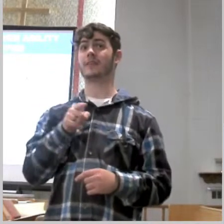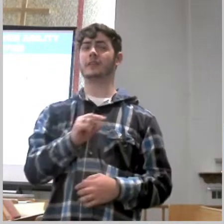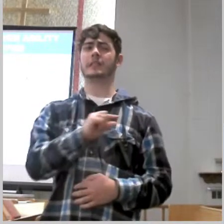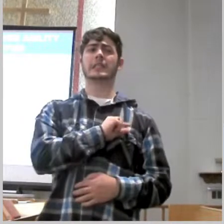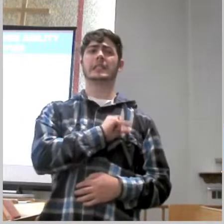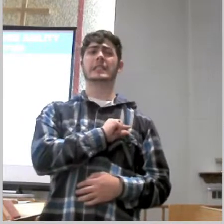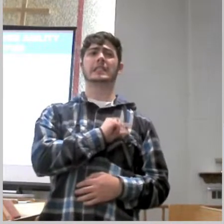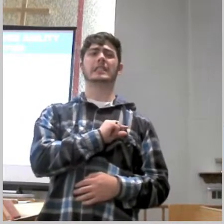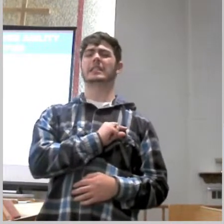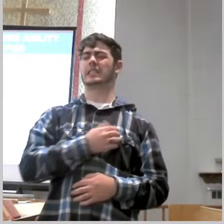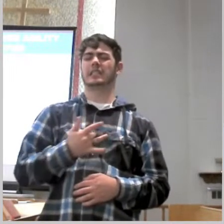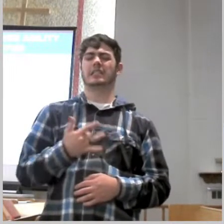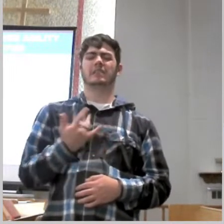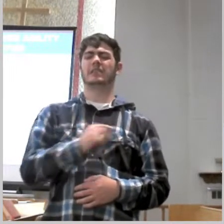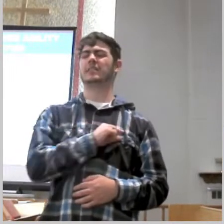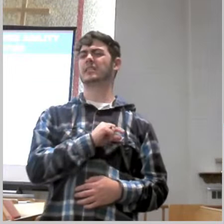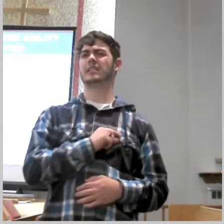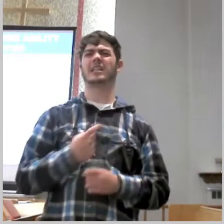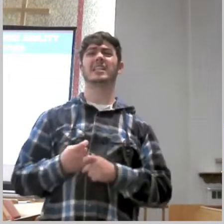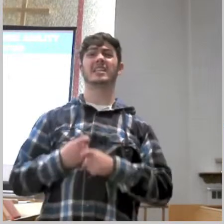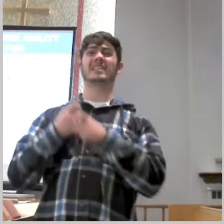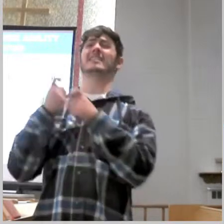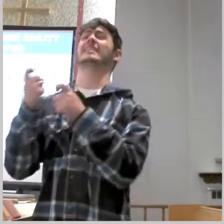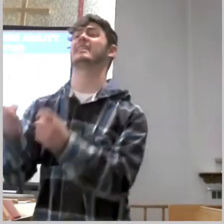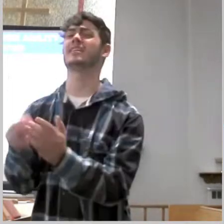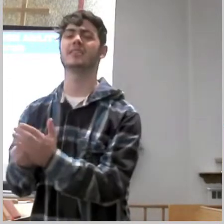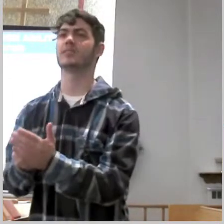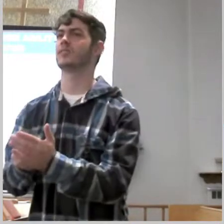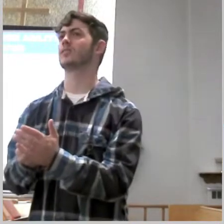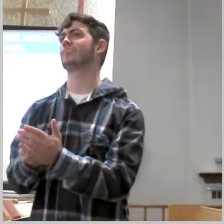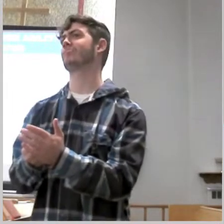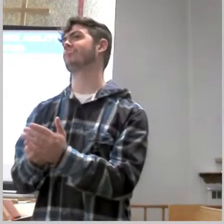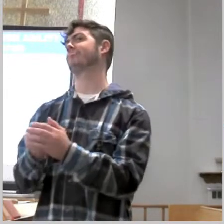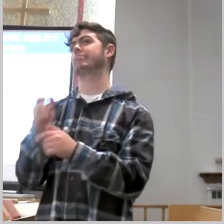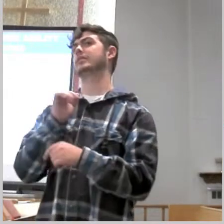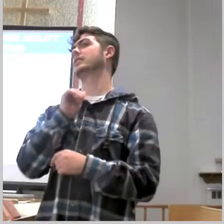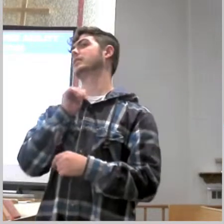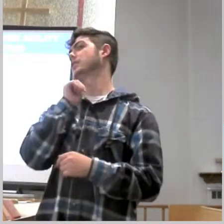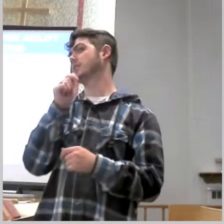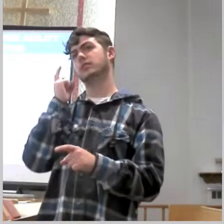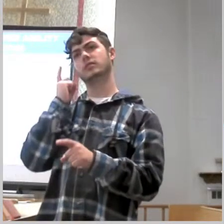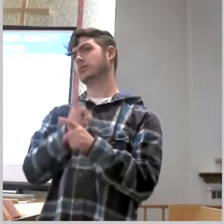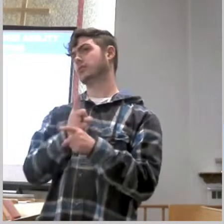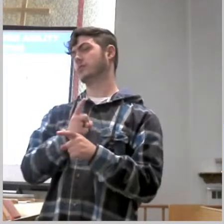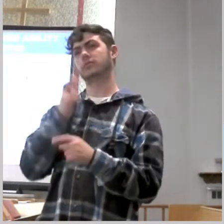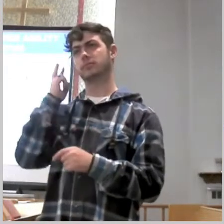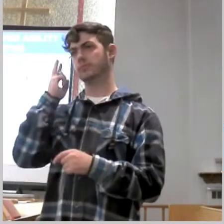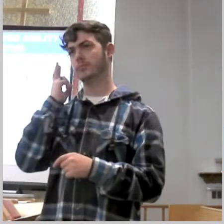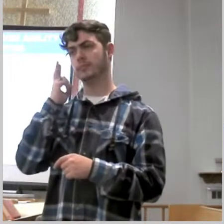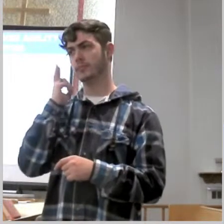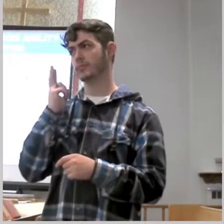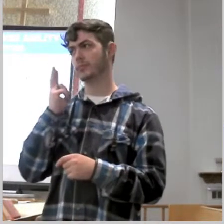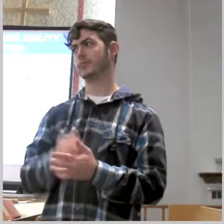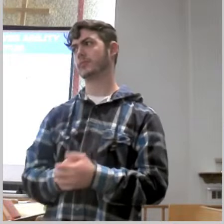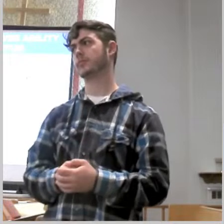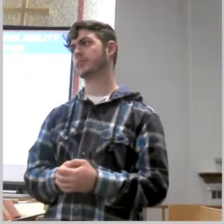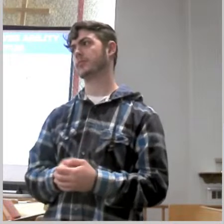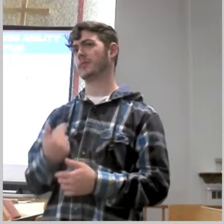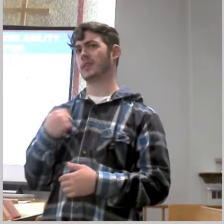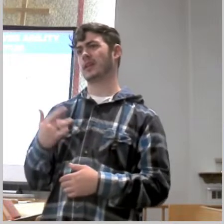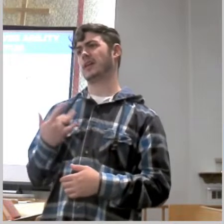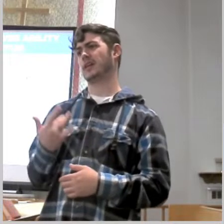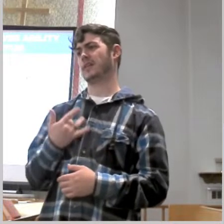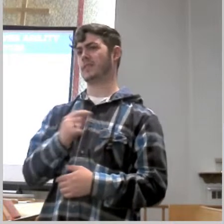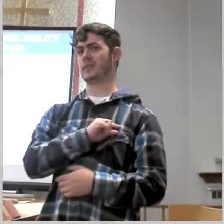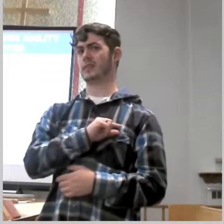appease a guilt that you may feel as opposed to glorifying God. Because I can give to somebody on the streets because I feel guilty that I have